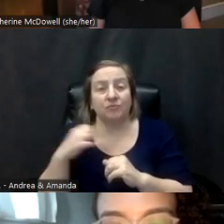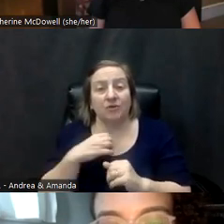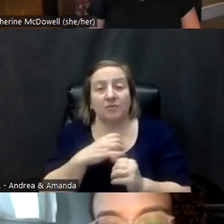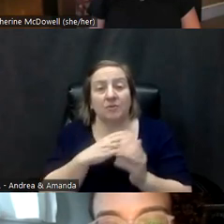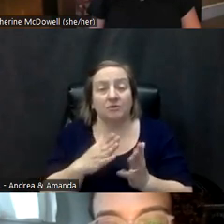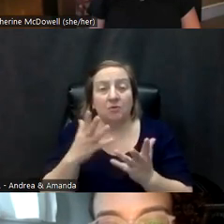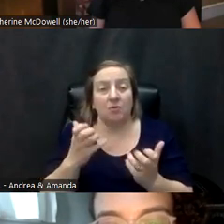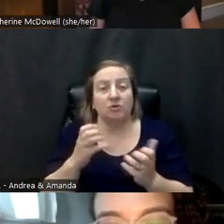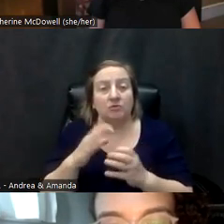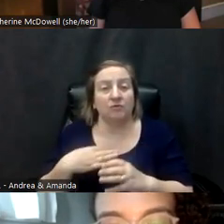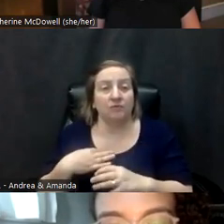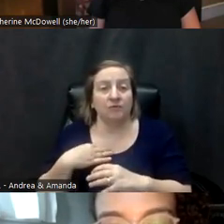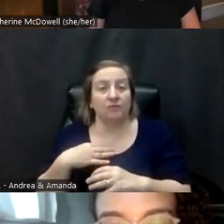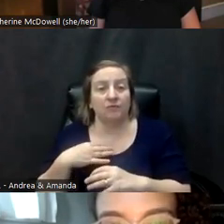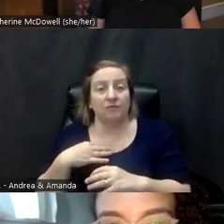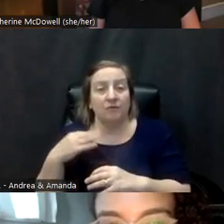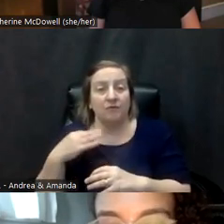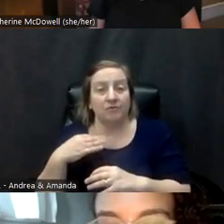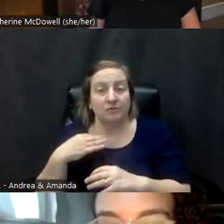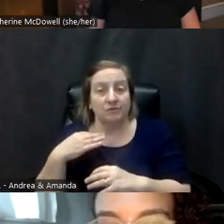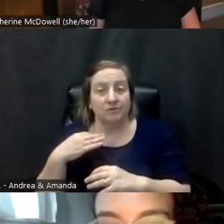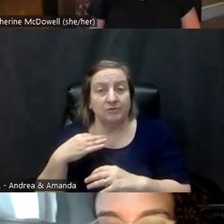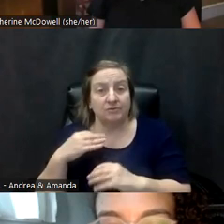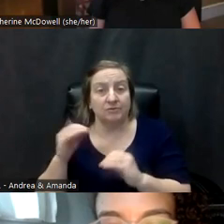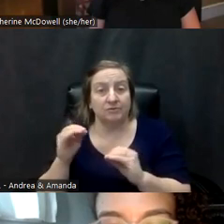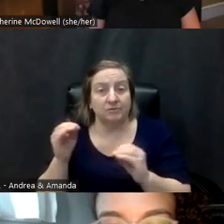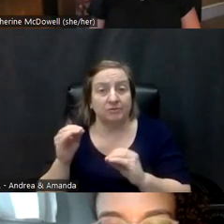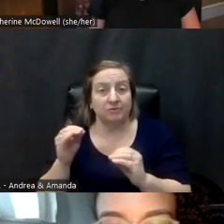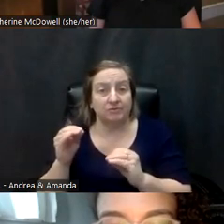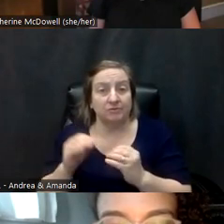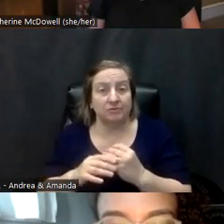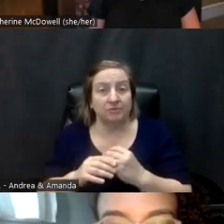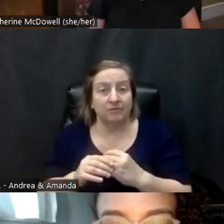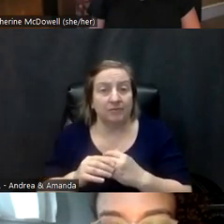commissioner that wants to volunteer? And another